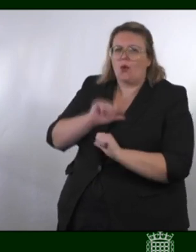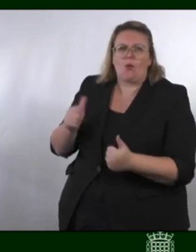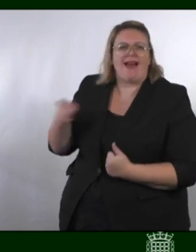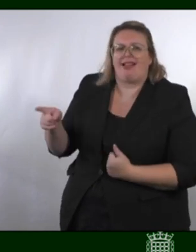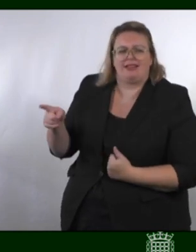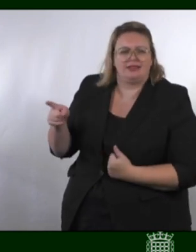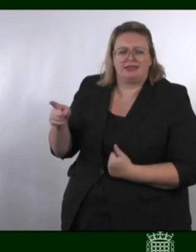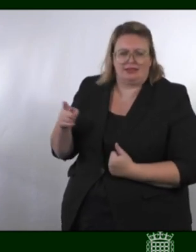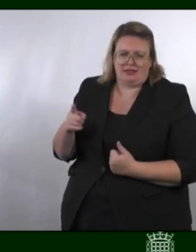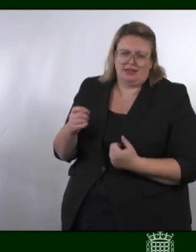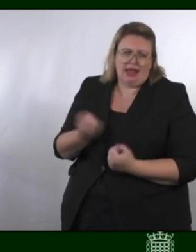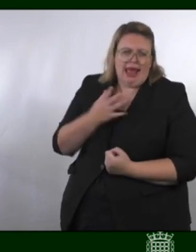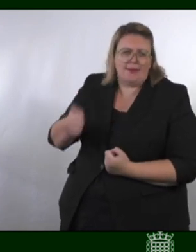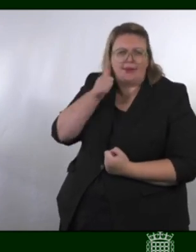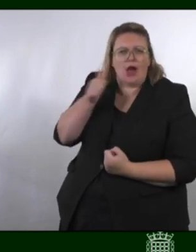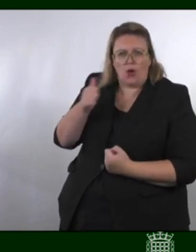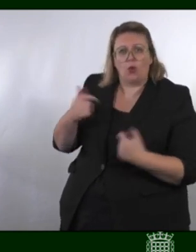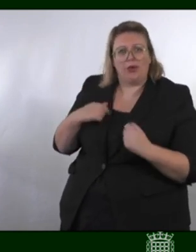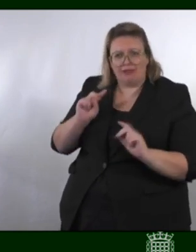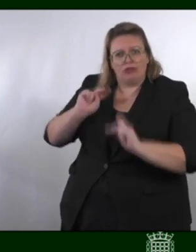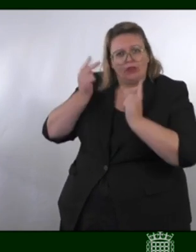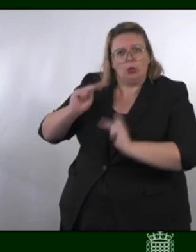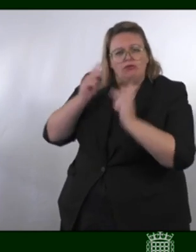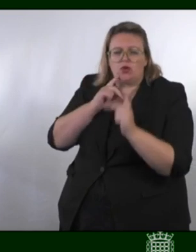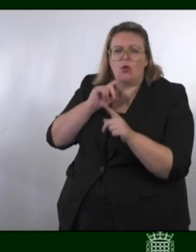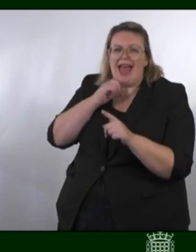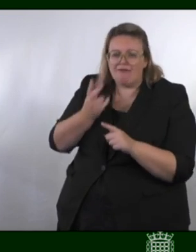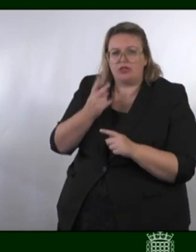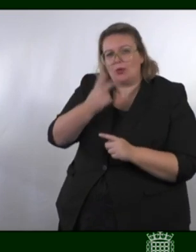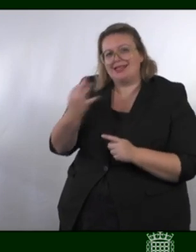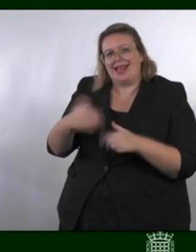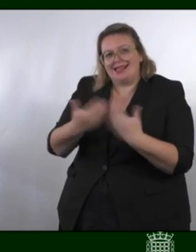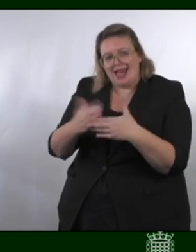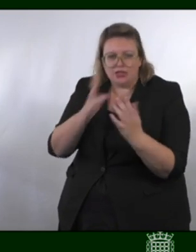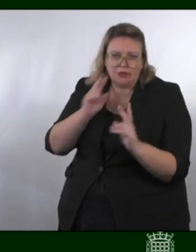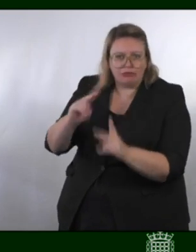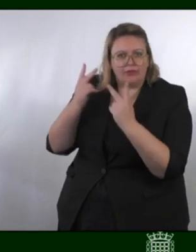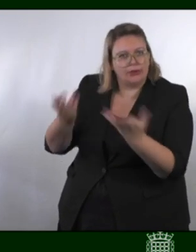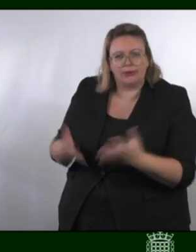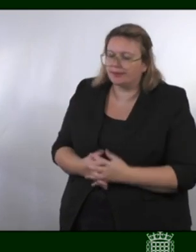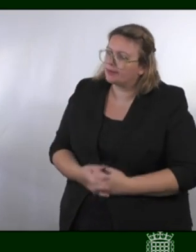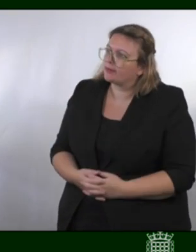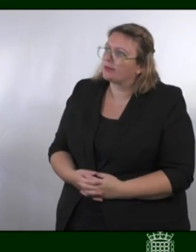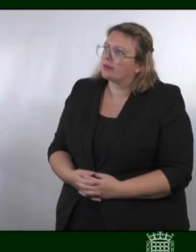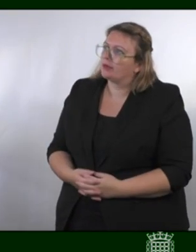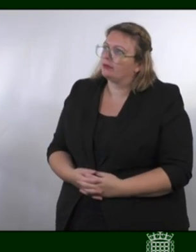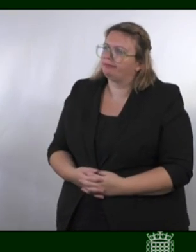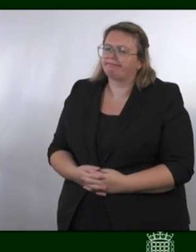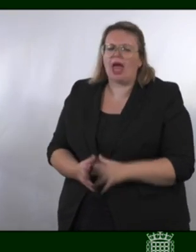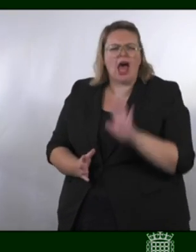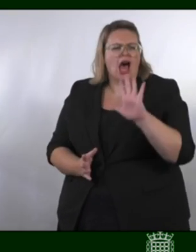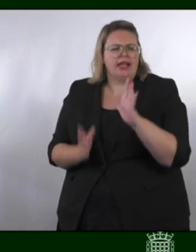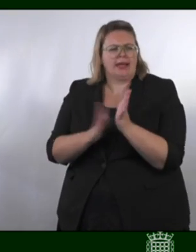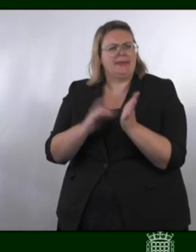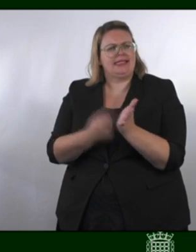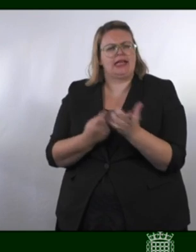in place are reviewed every 28 days. Stop. Mr. Speaker, I'm now confused by the Prime Minister's